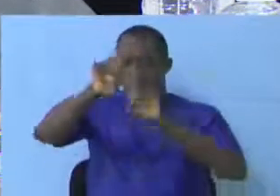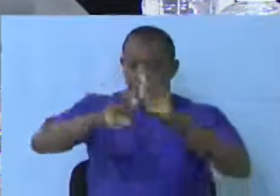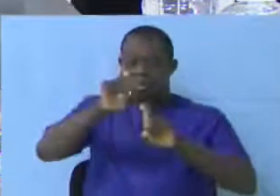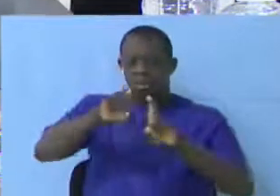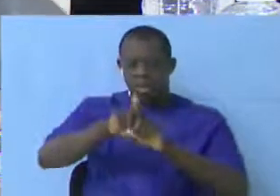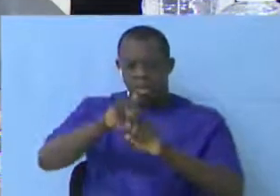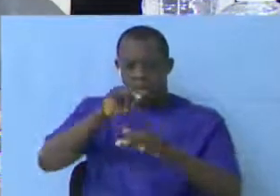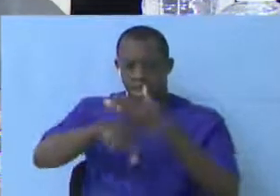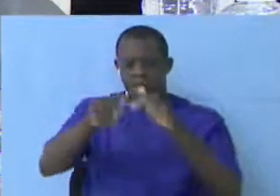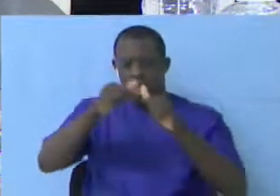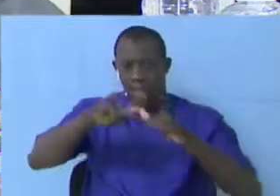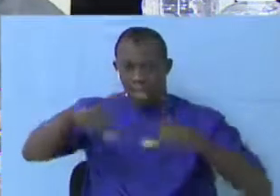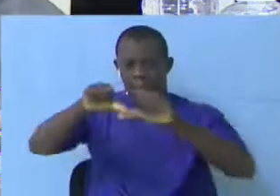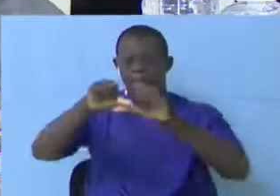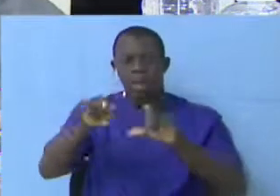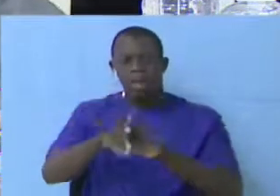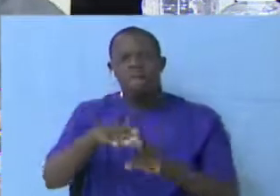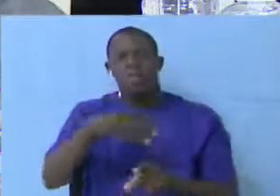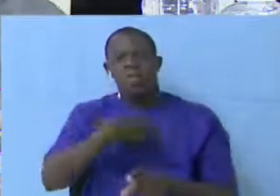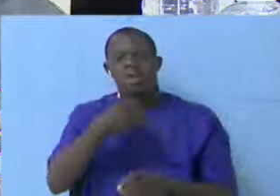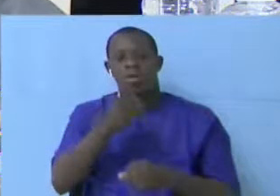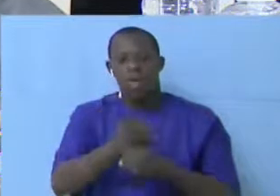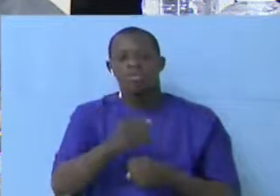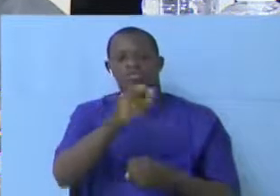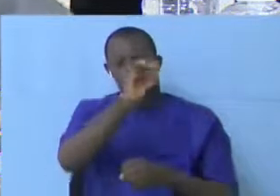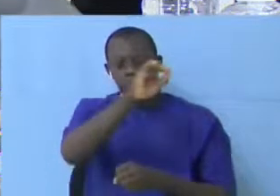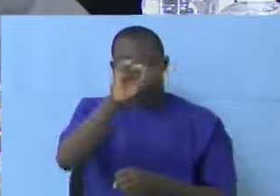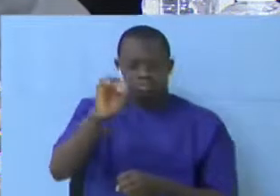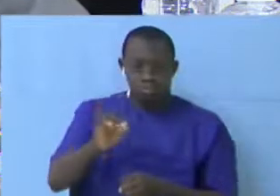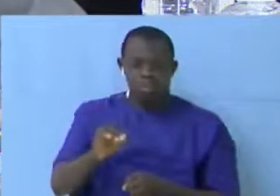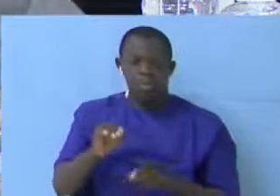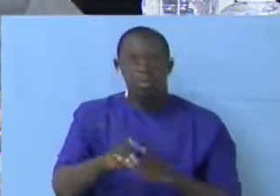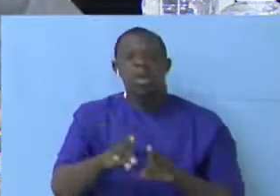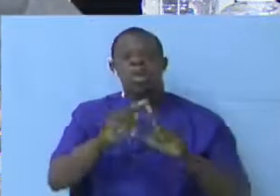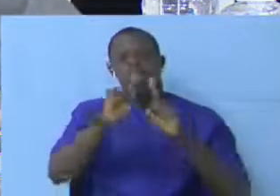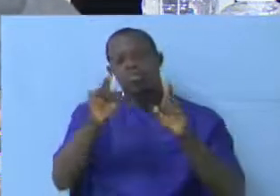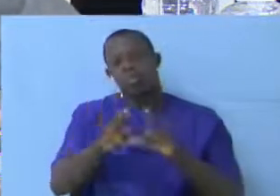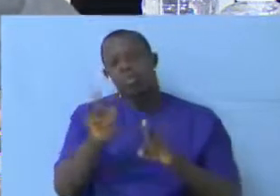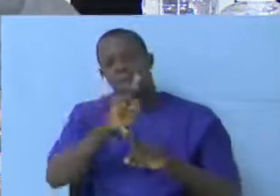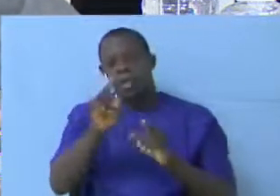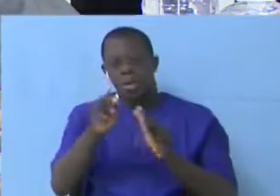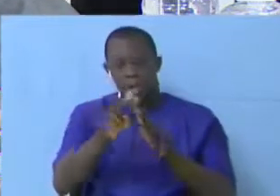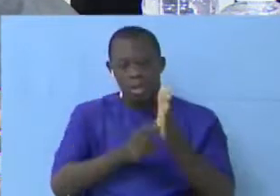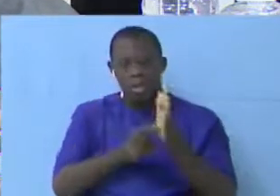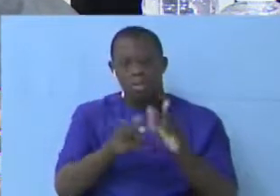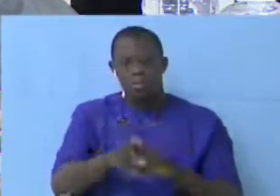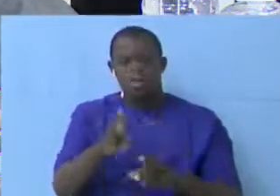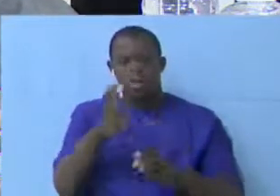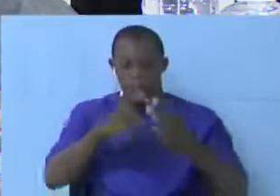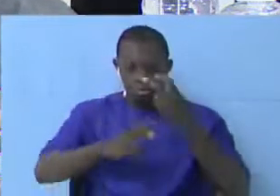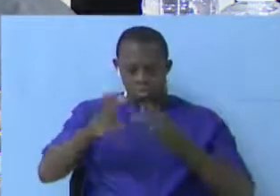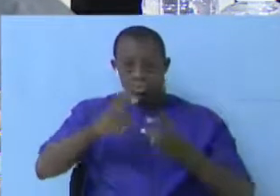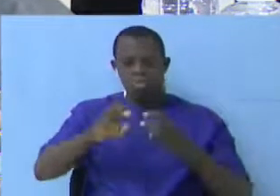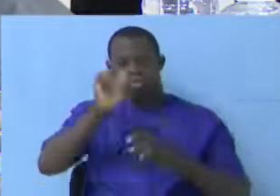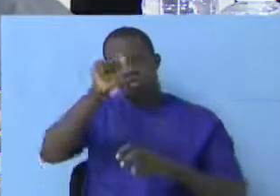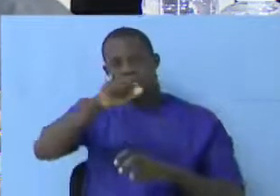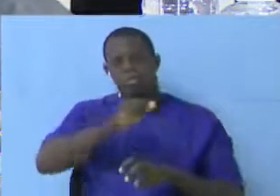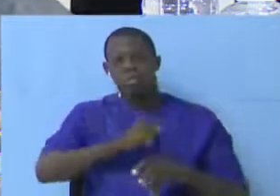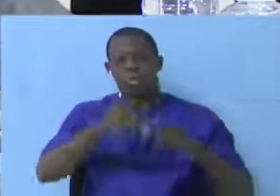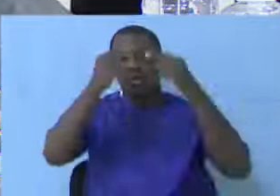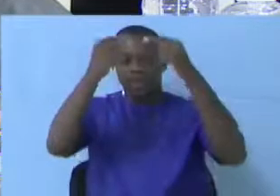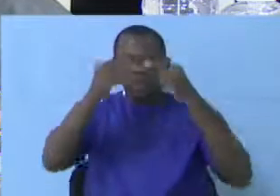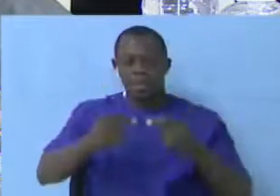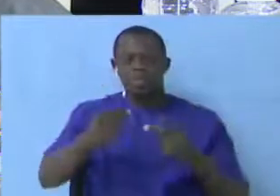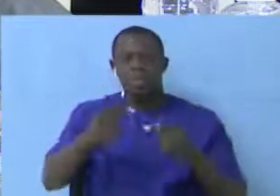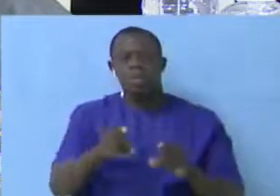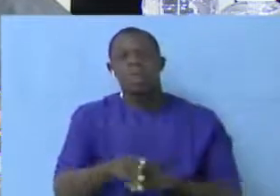And I'll put them in boxes. What I need for our subsequent review of your testimony today is to